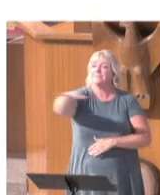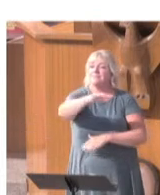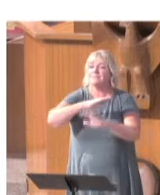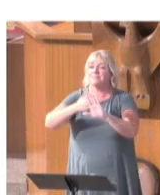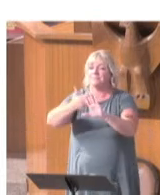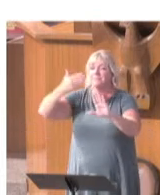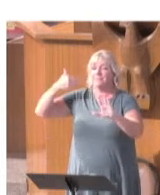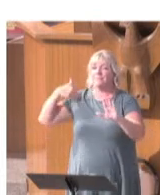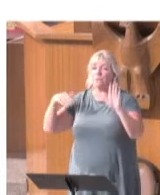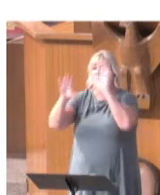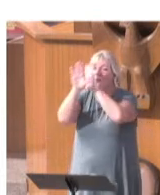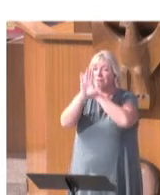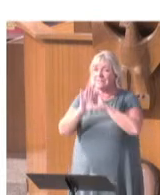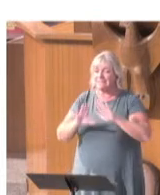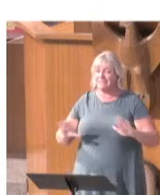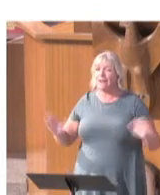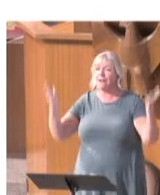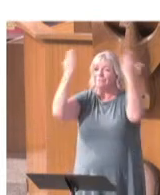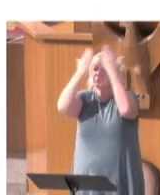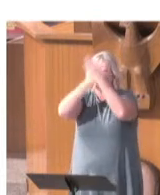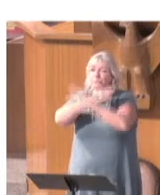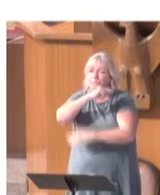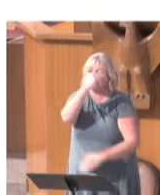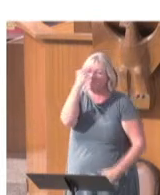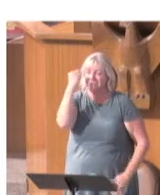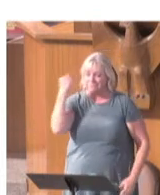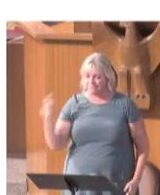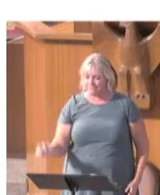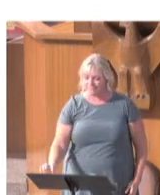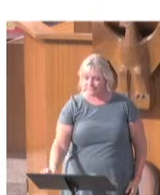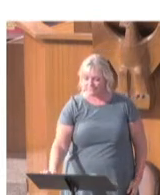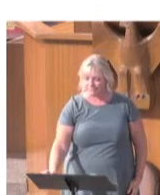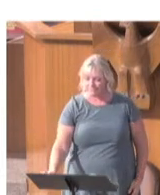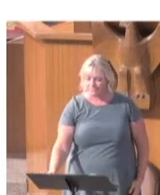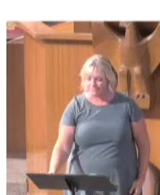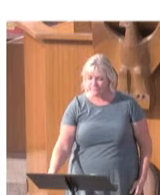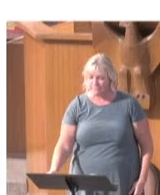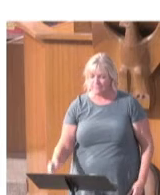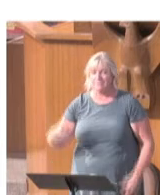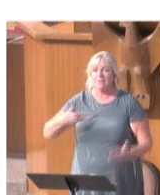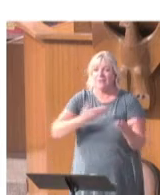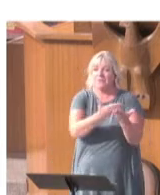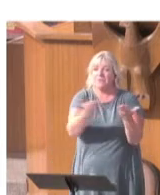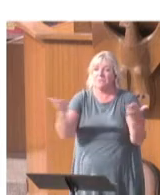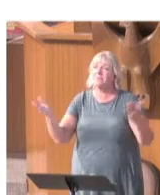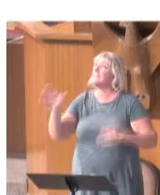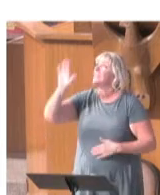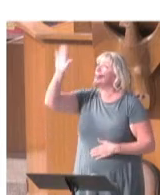Thank you.